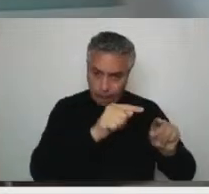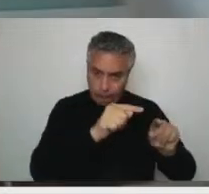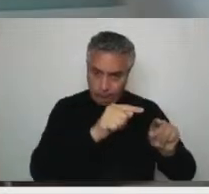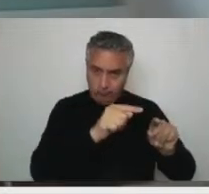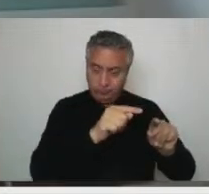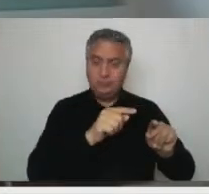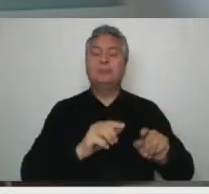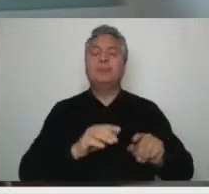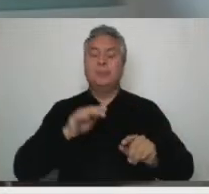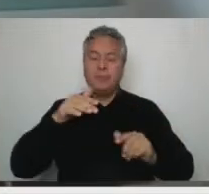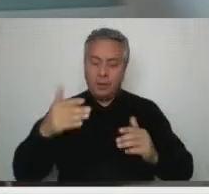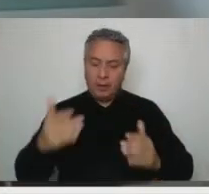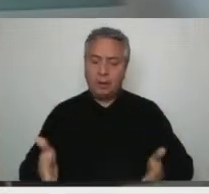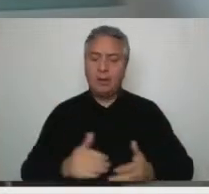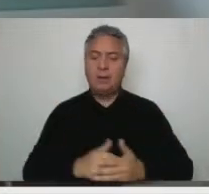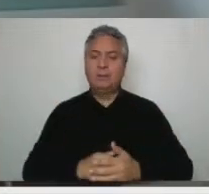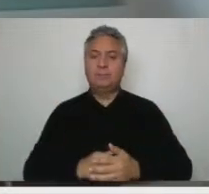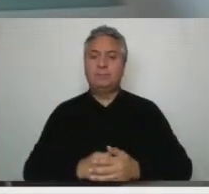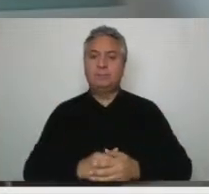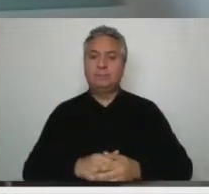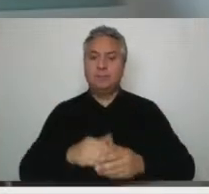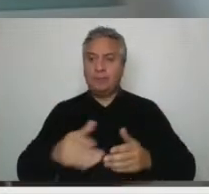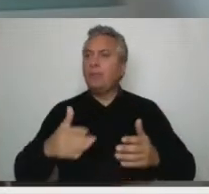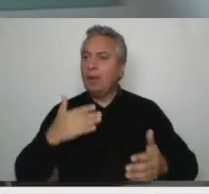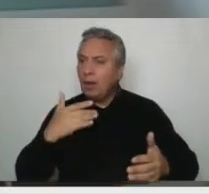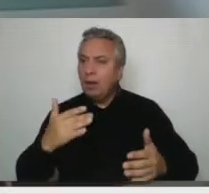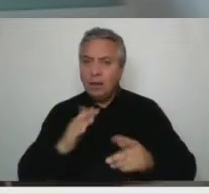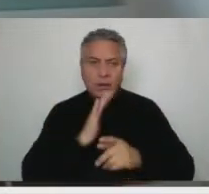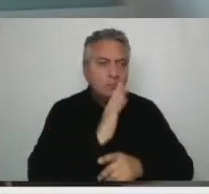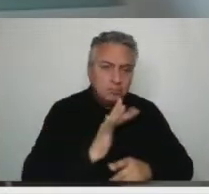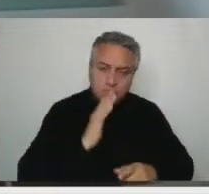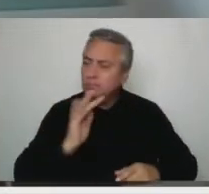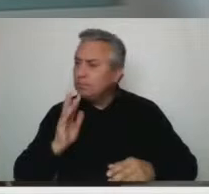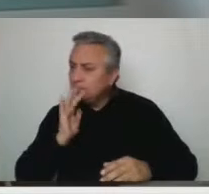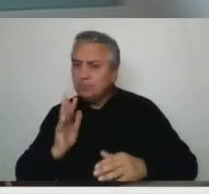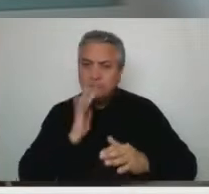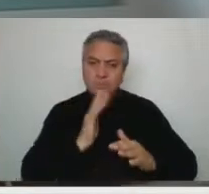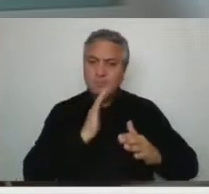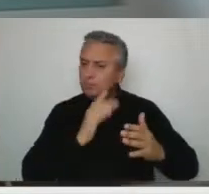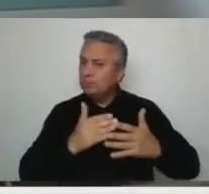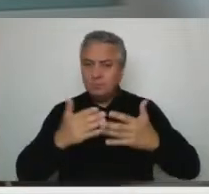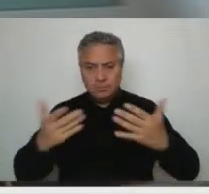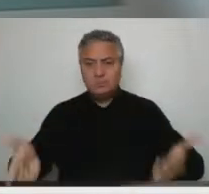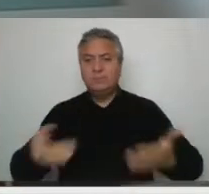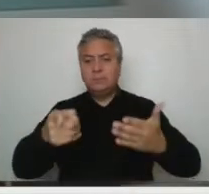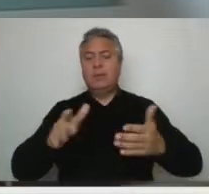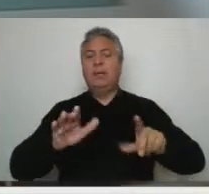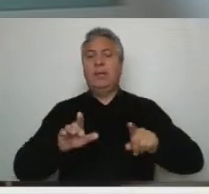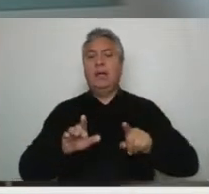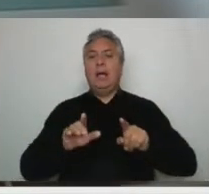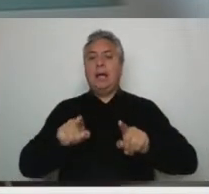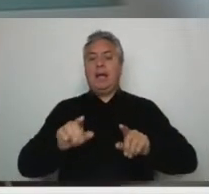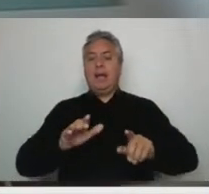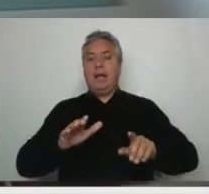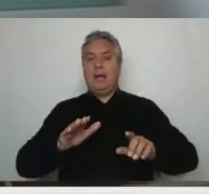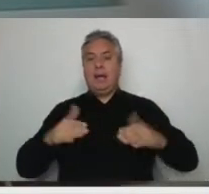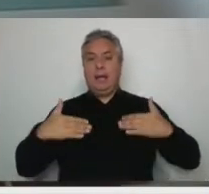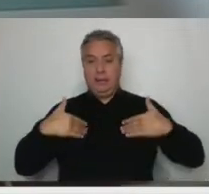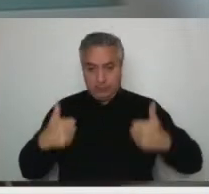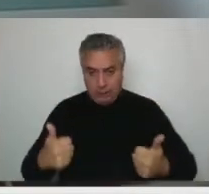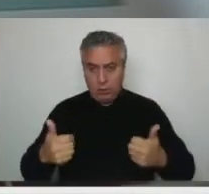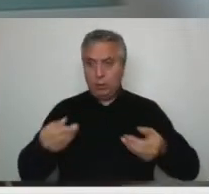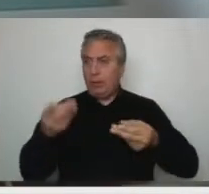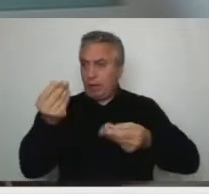I've been engaged in an argument with economists for decades, because